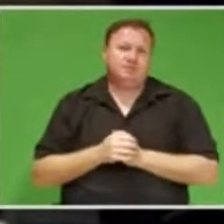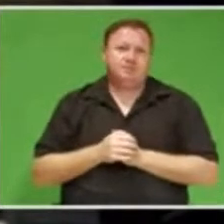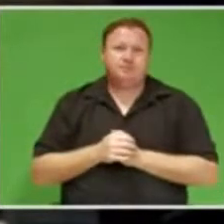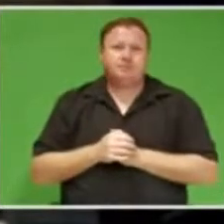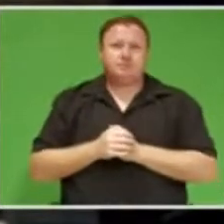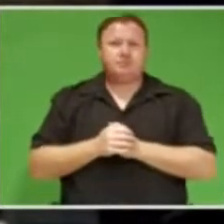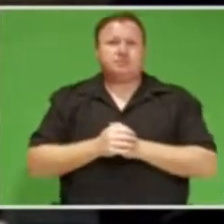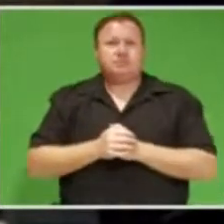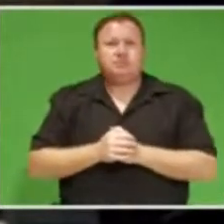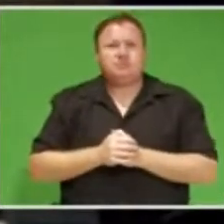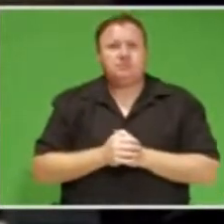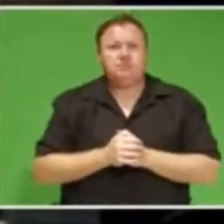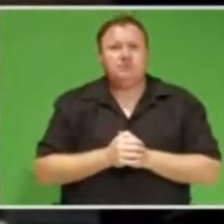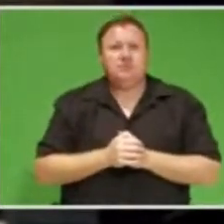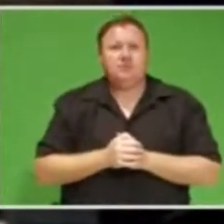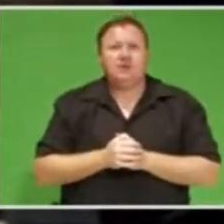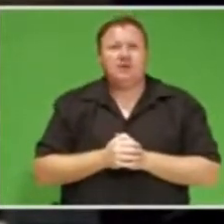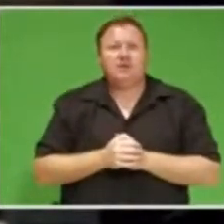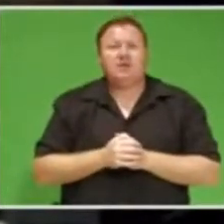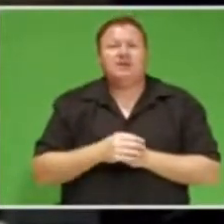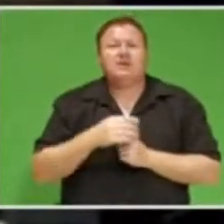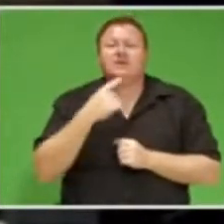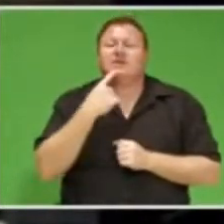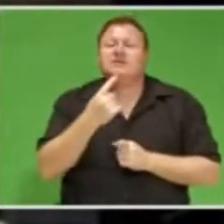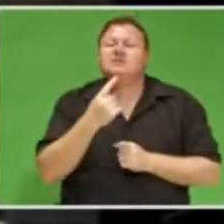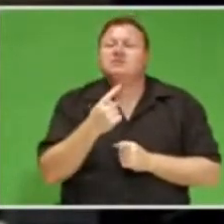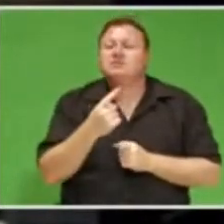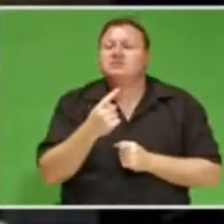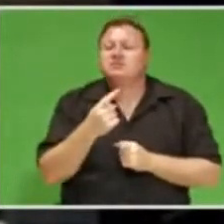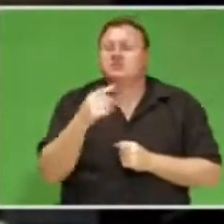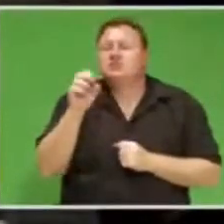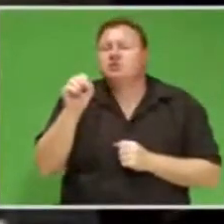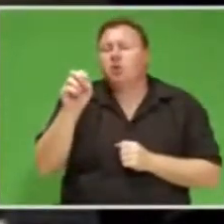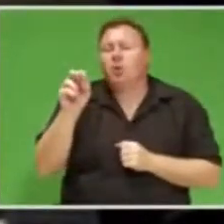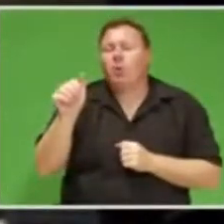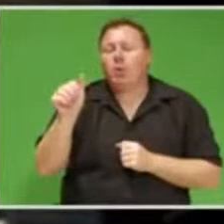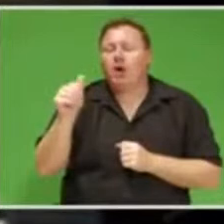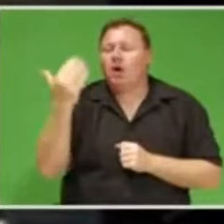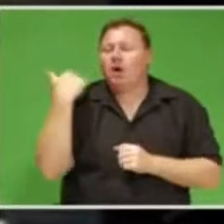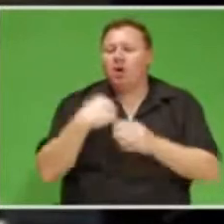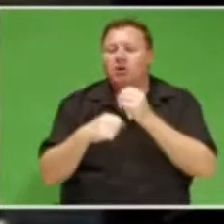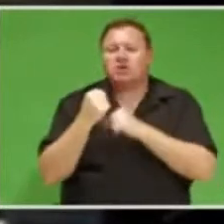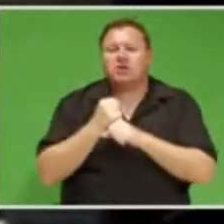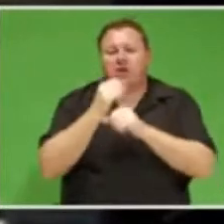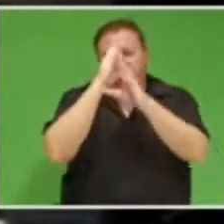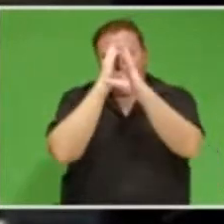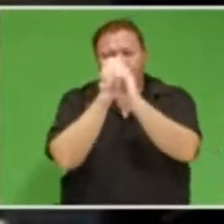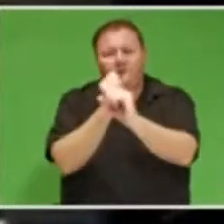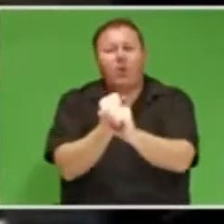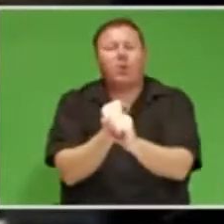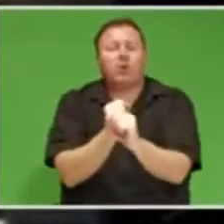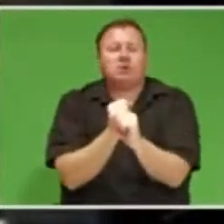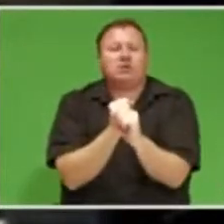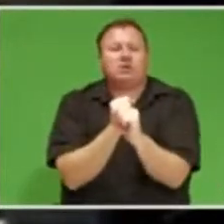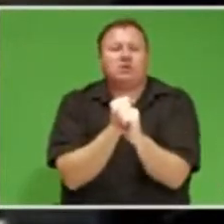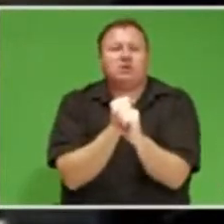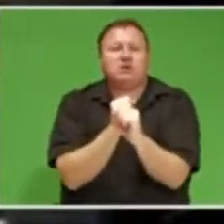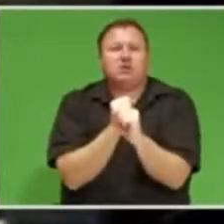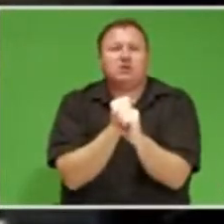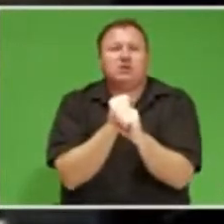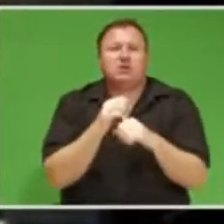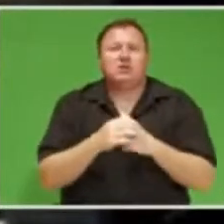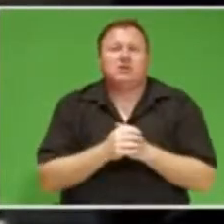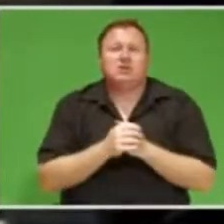We said in the State of the Nation address that we would concentrate our efforts on mobilizing